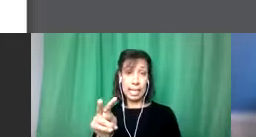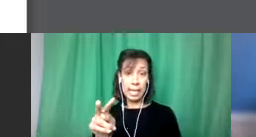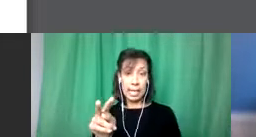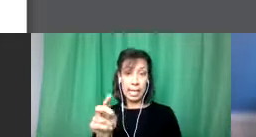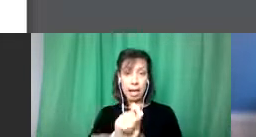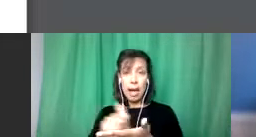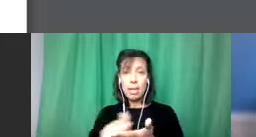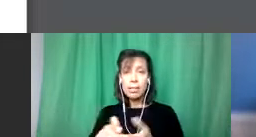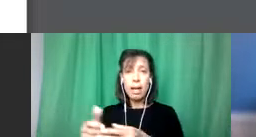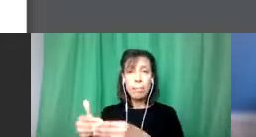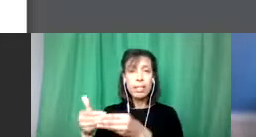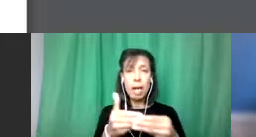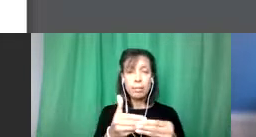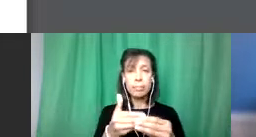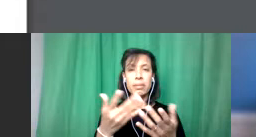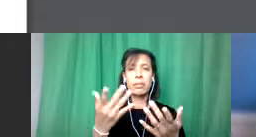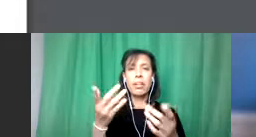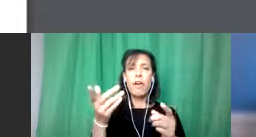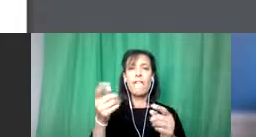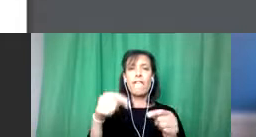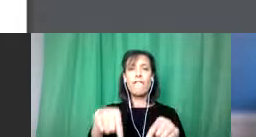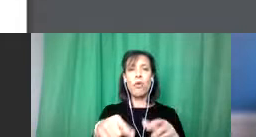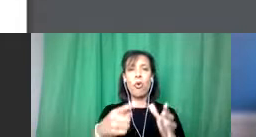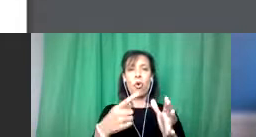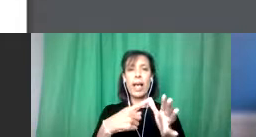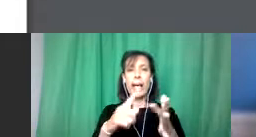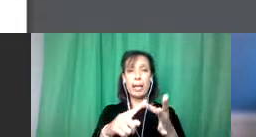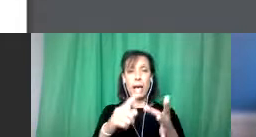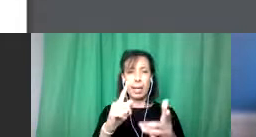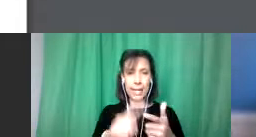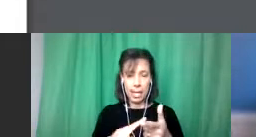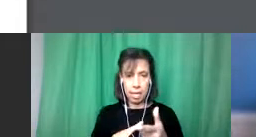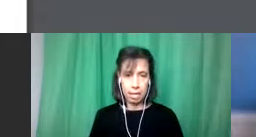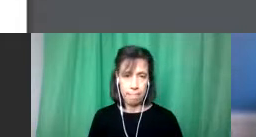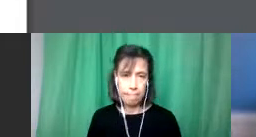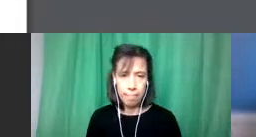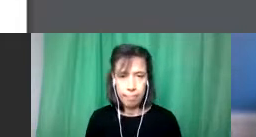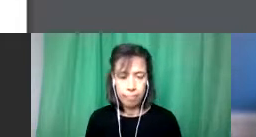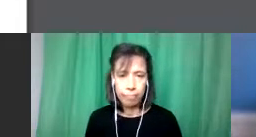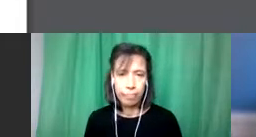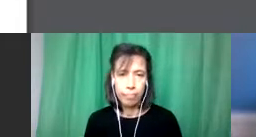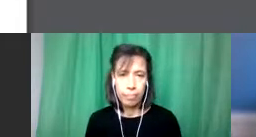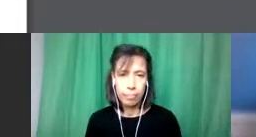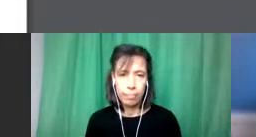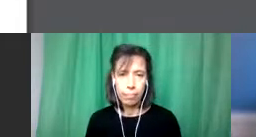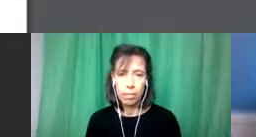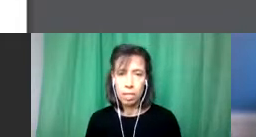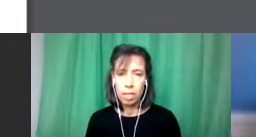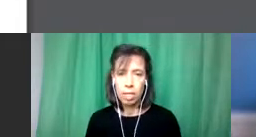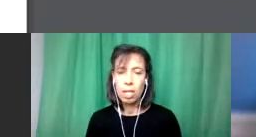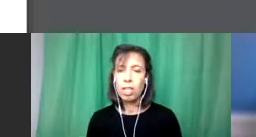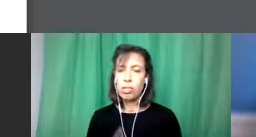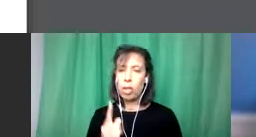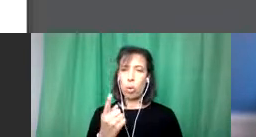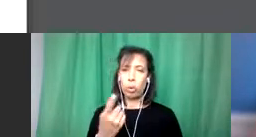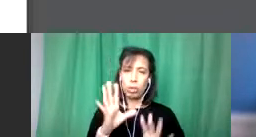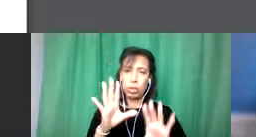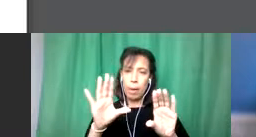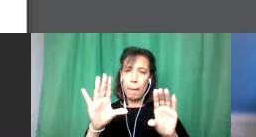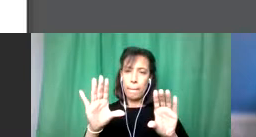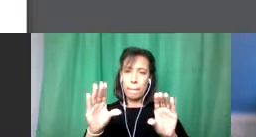assignment guidance for this module, Assessment in Education. I'm just pausing there for a